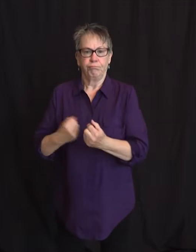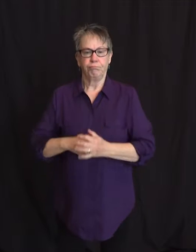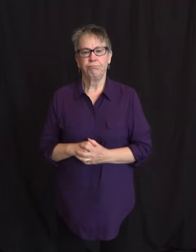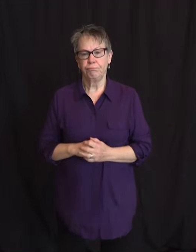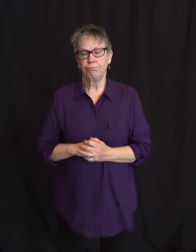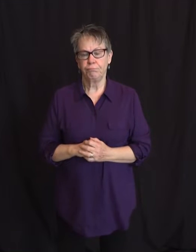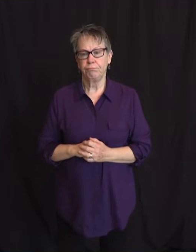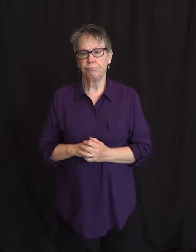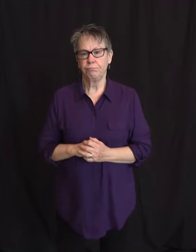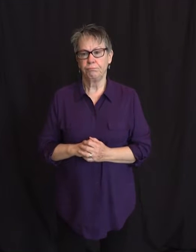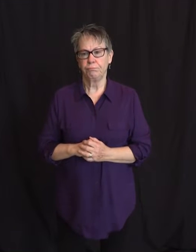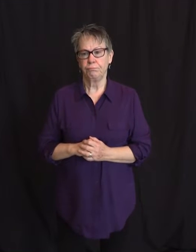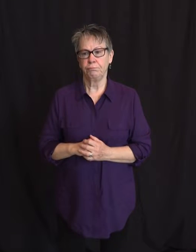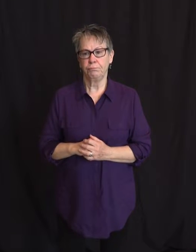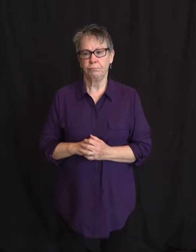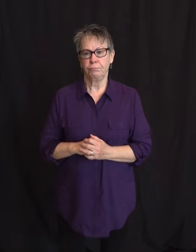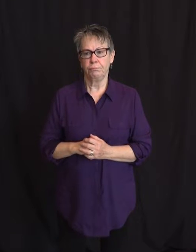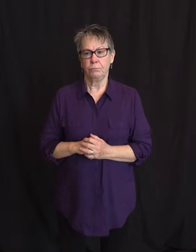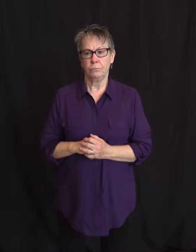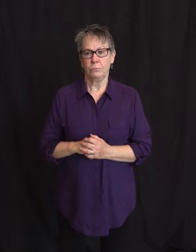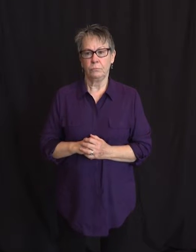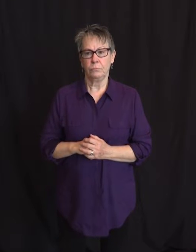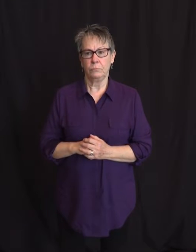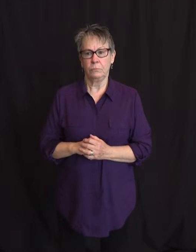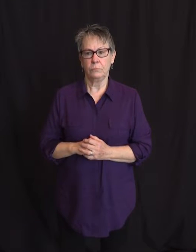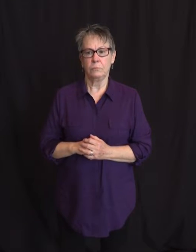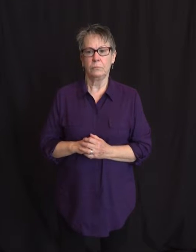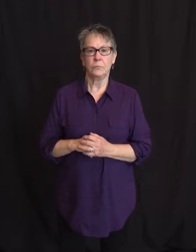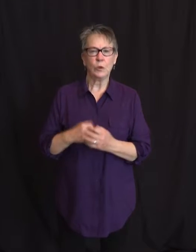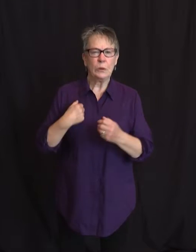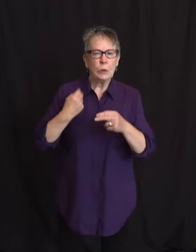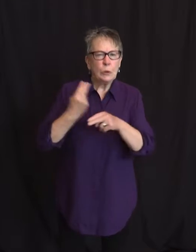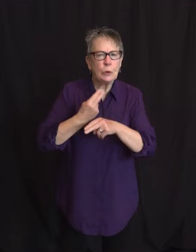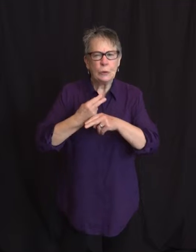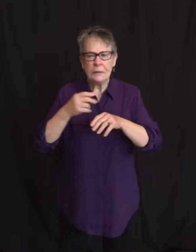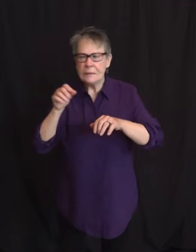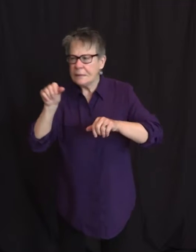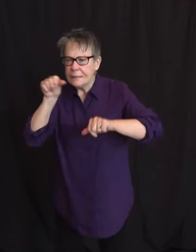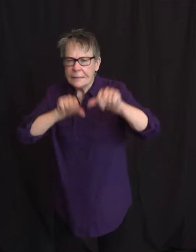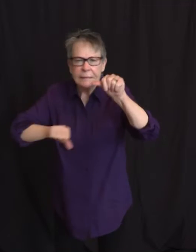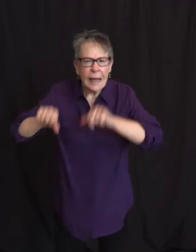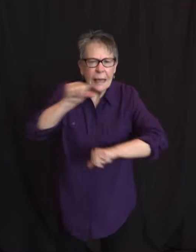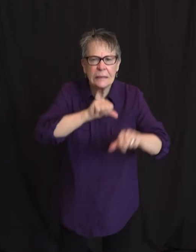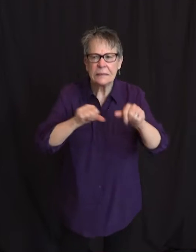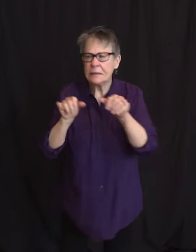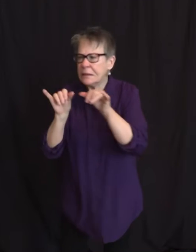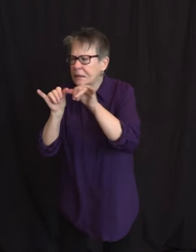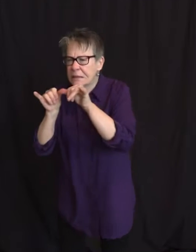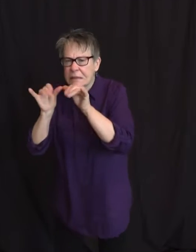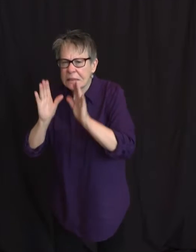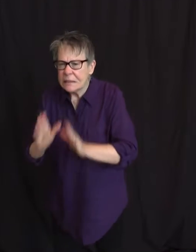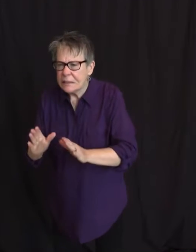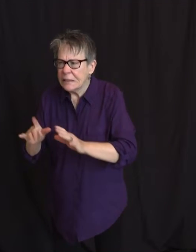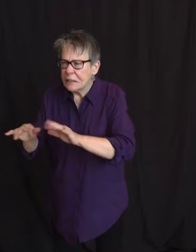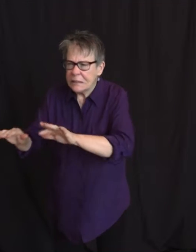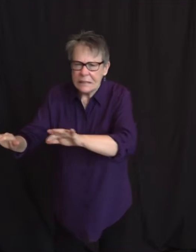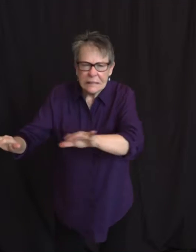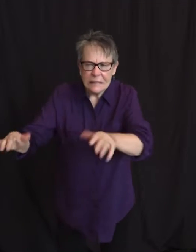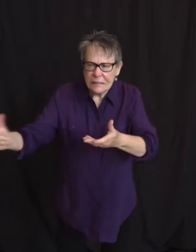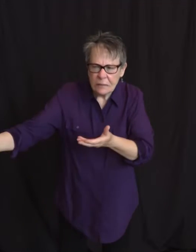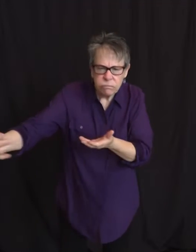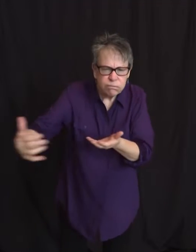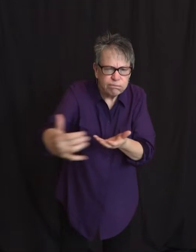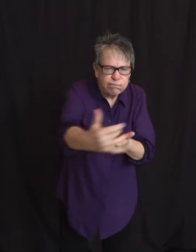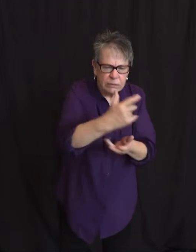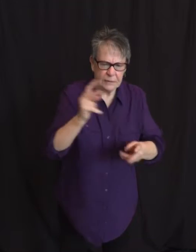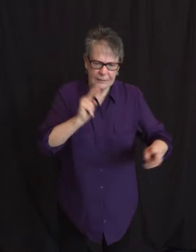by objective metrics and mileposts we must meet in order to move forward. The road back is driven by